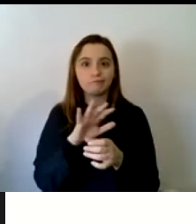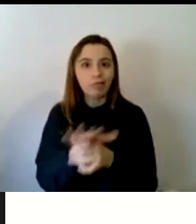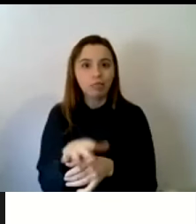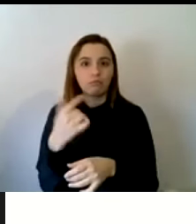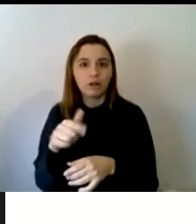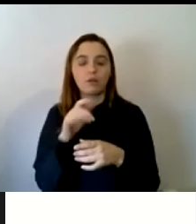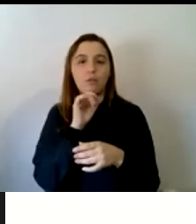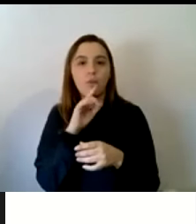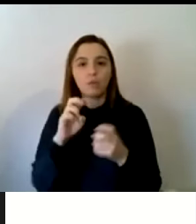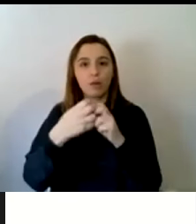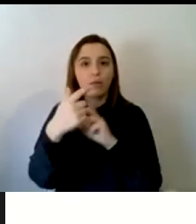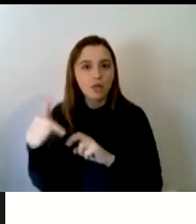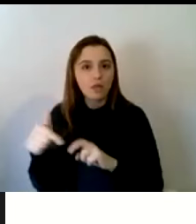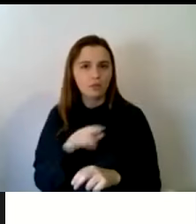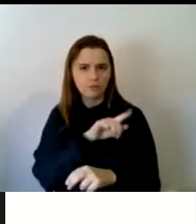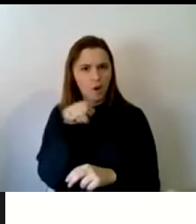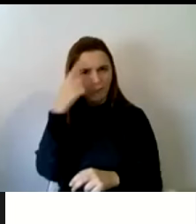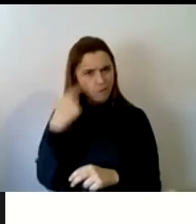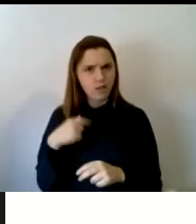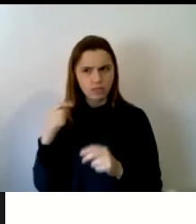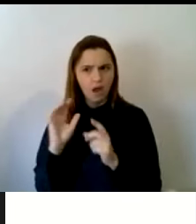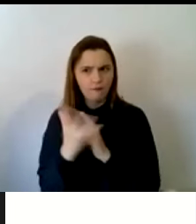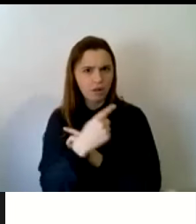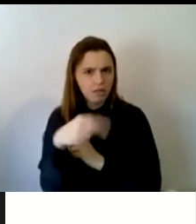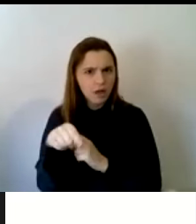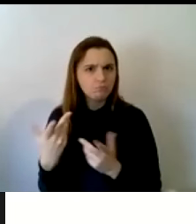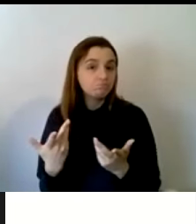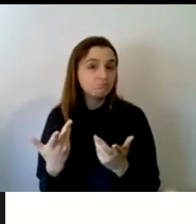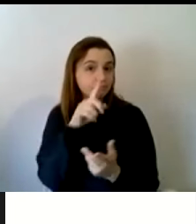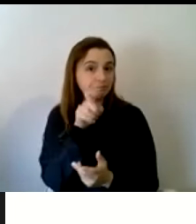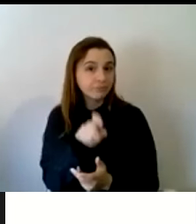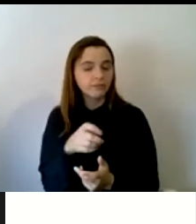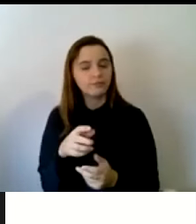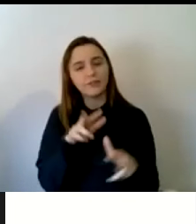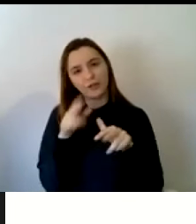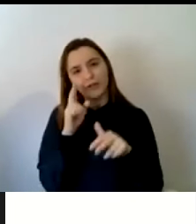equal representation? So let's watch the video.